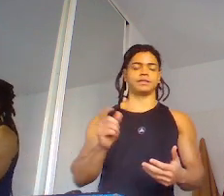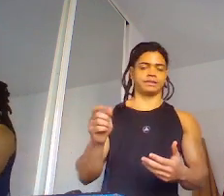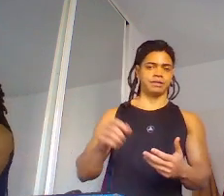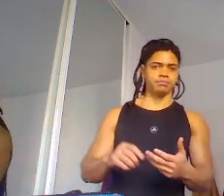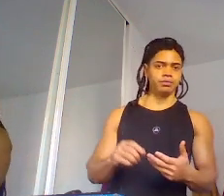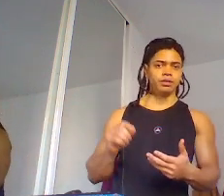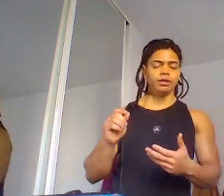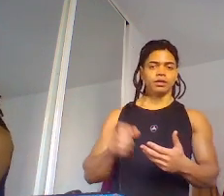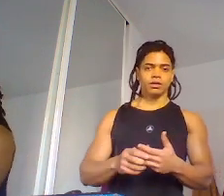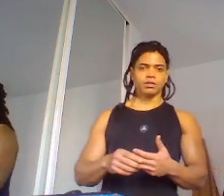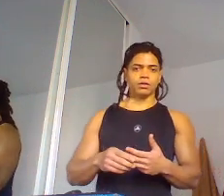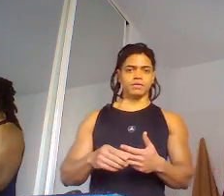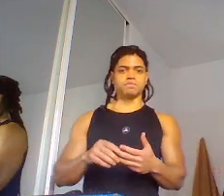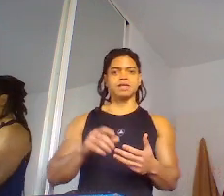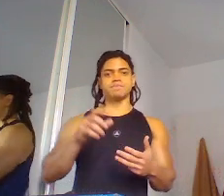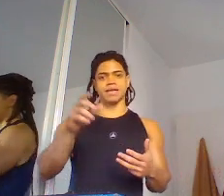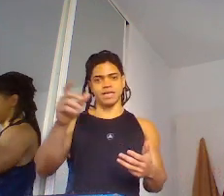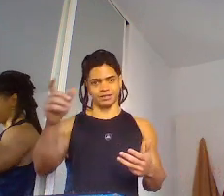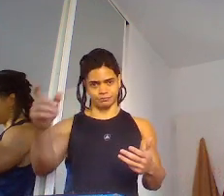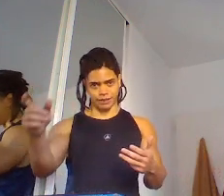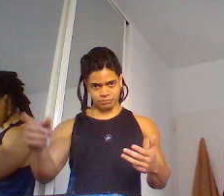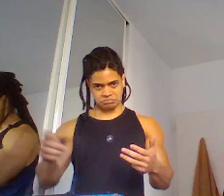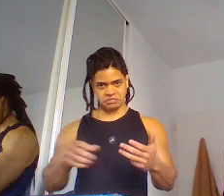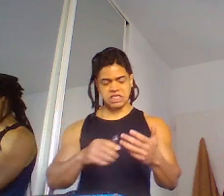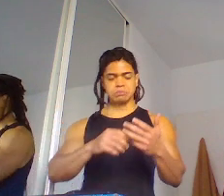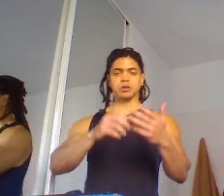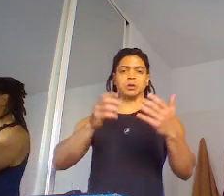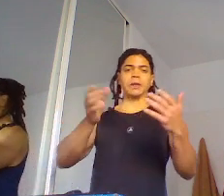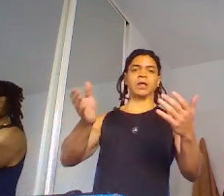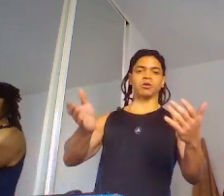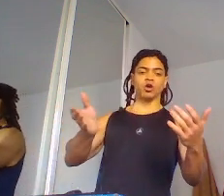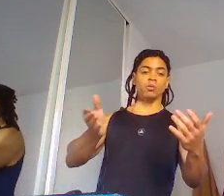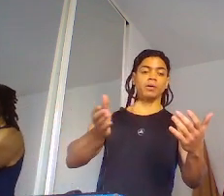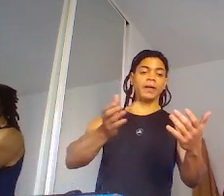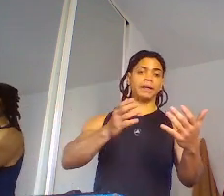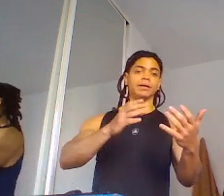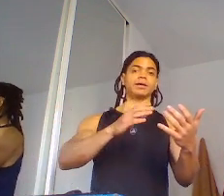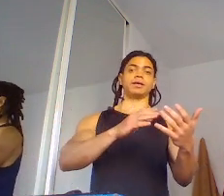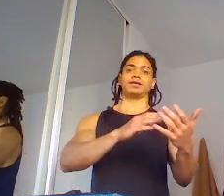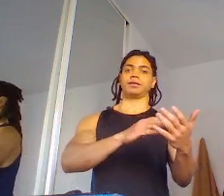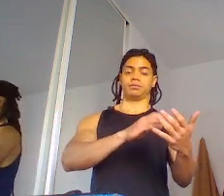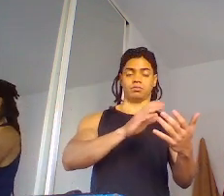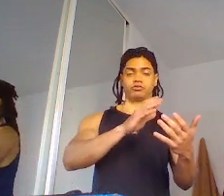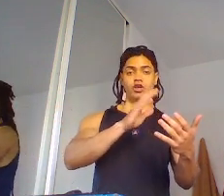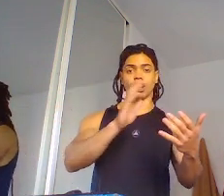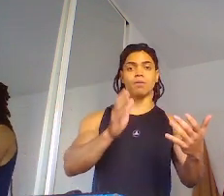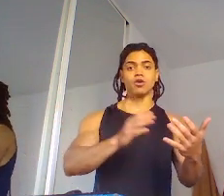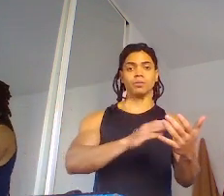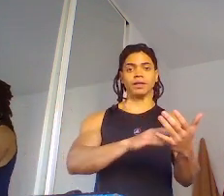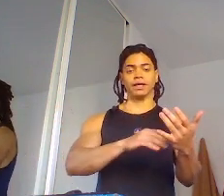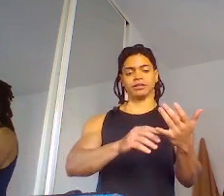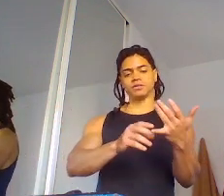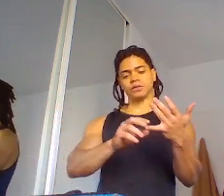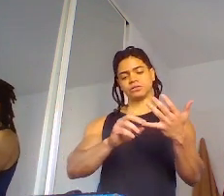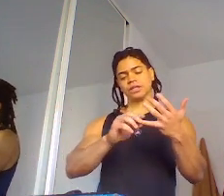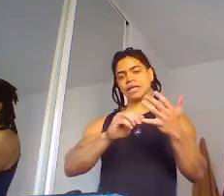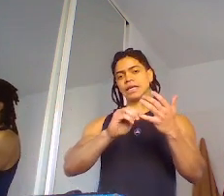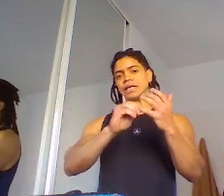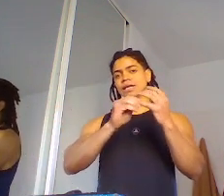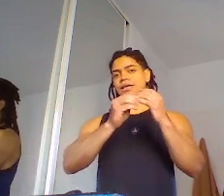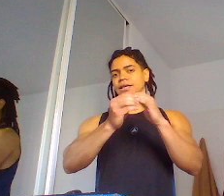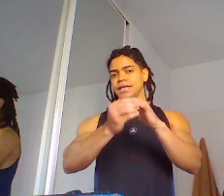another example of prepay expense. Keep looking at other operating, most common operating